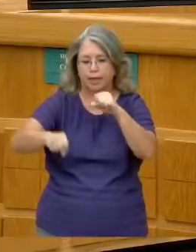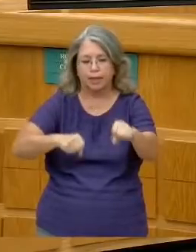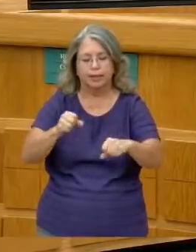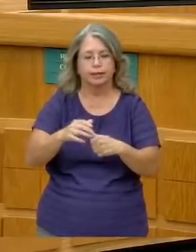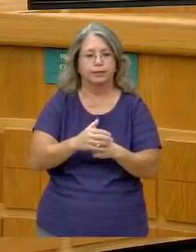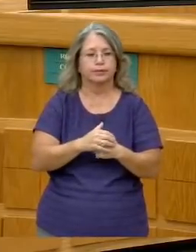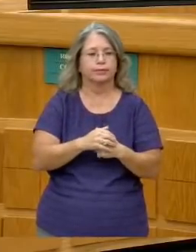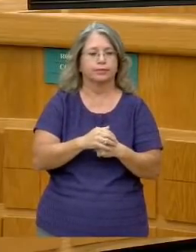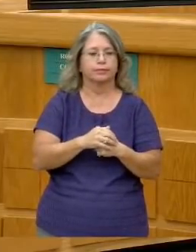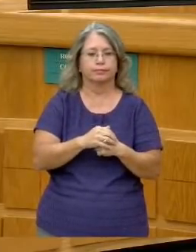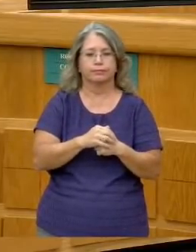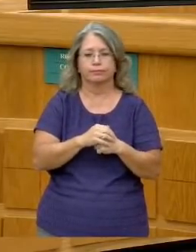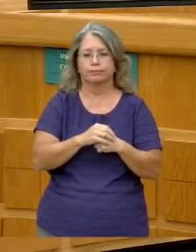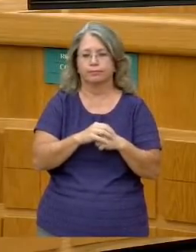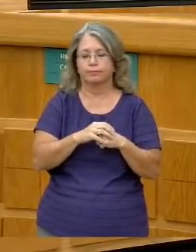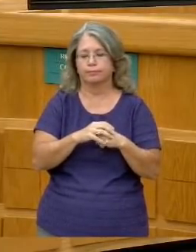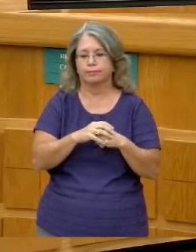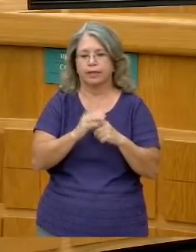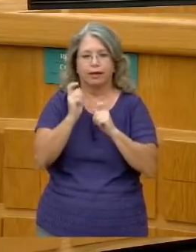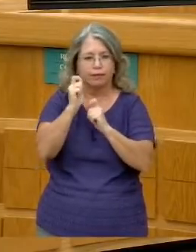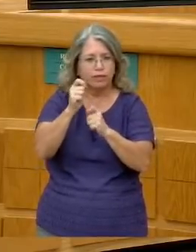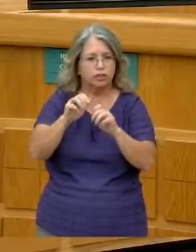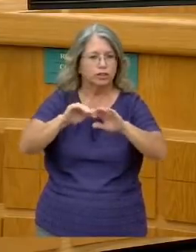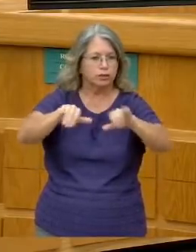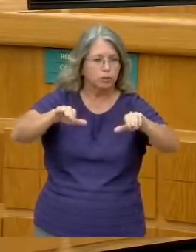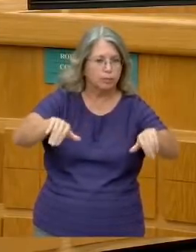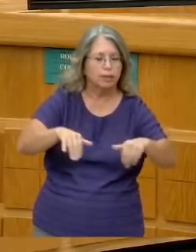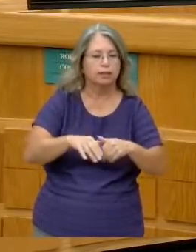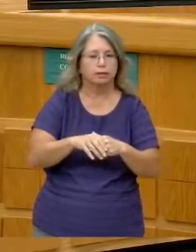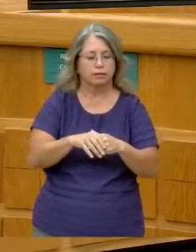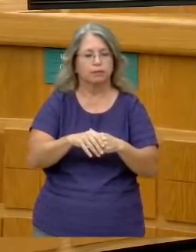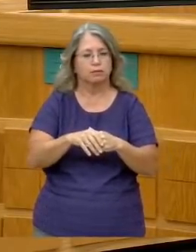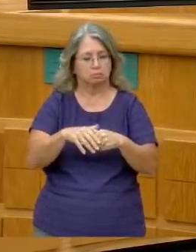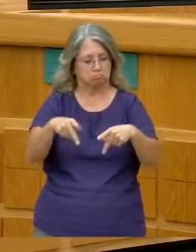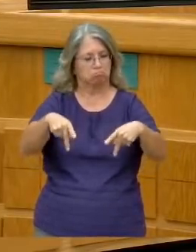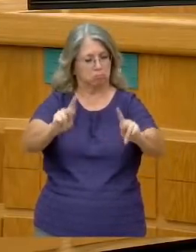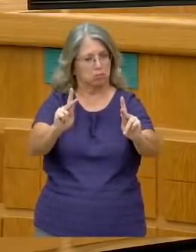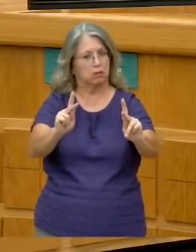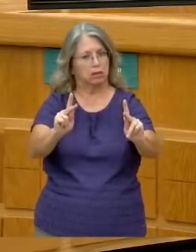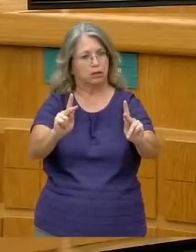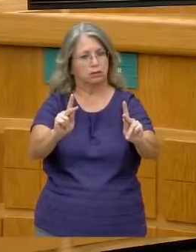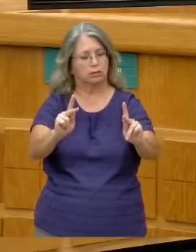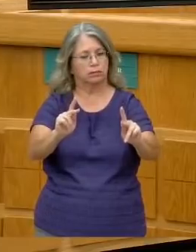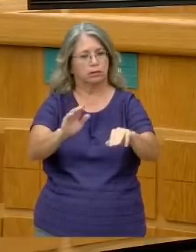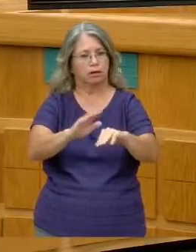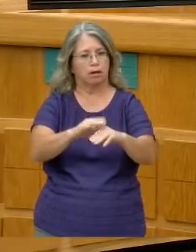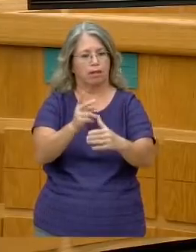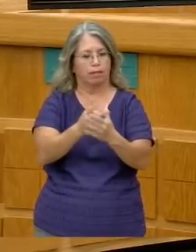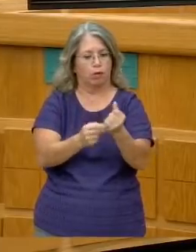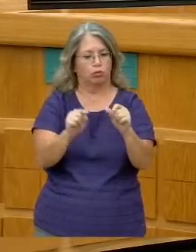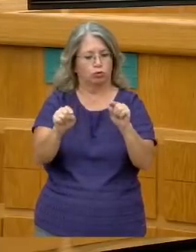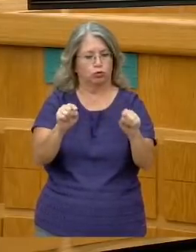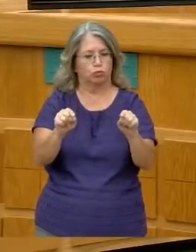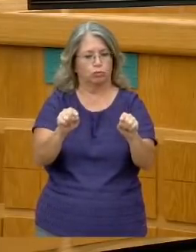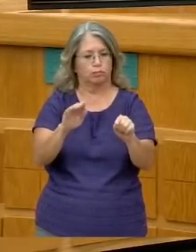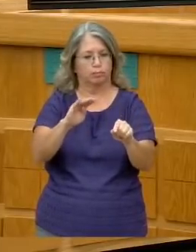biking, running, fishing, or swimming, those activities will be permitted on North Beach and McGee